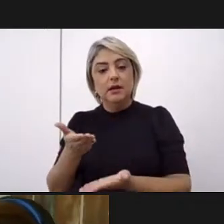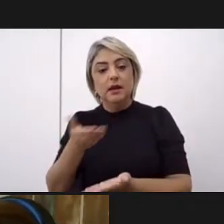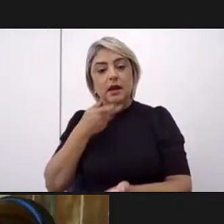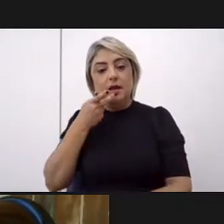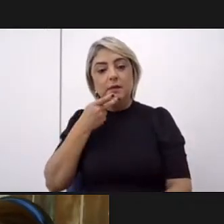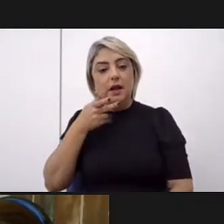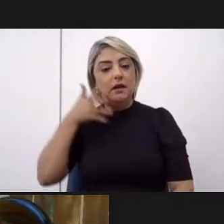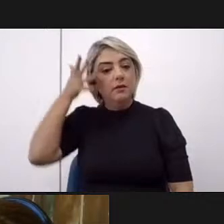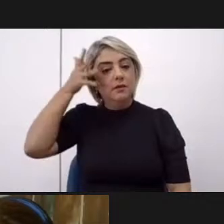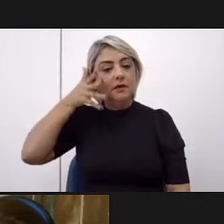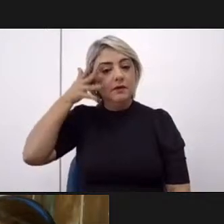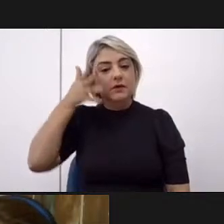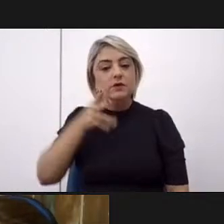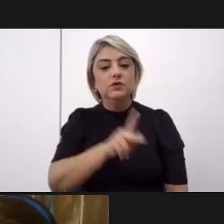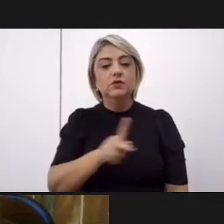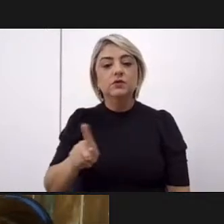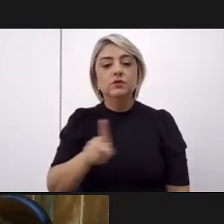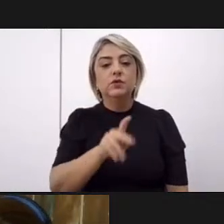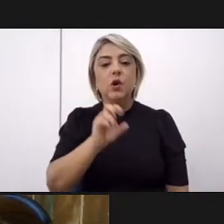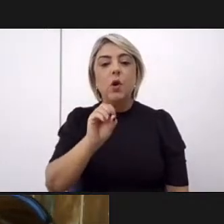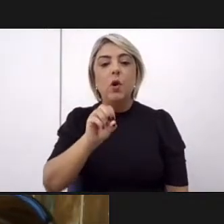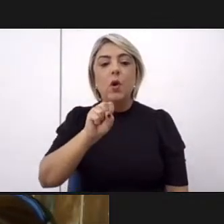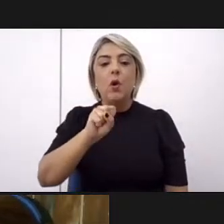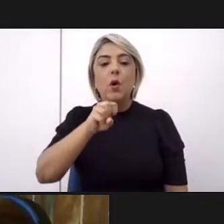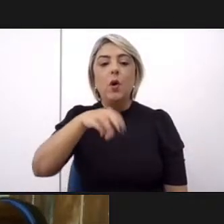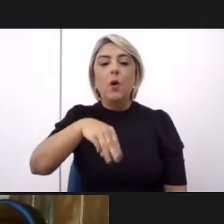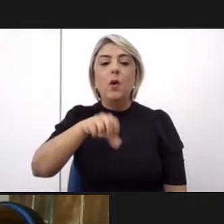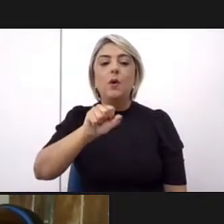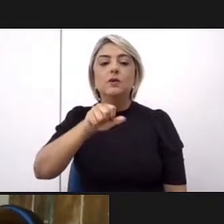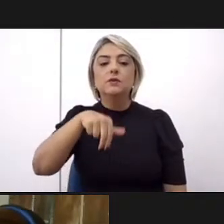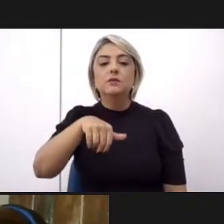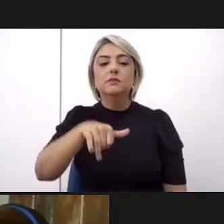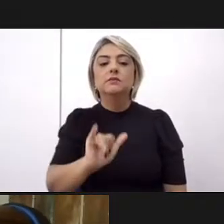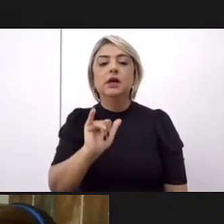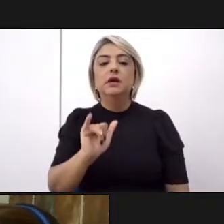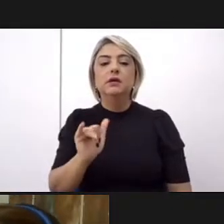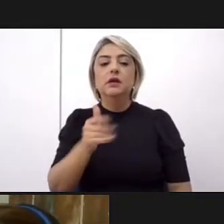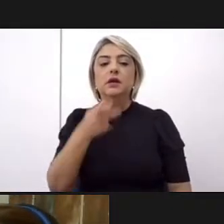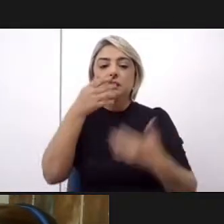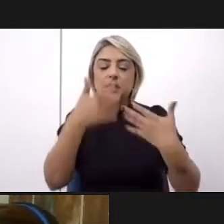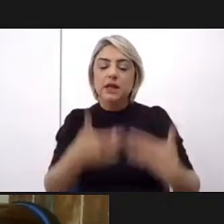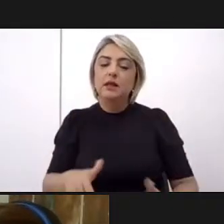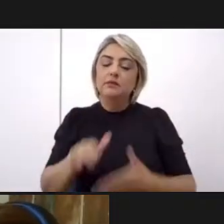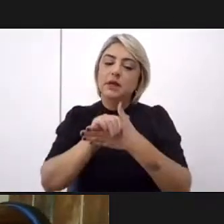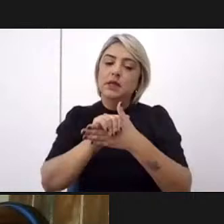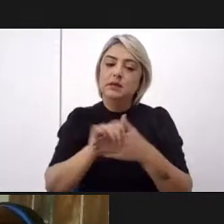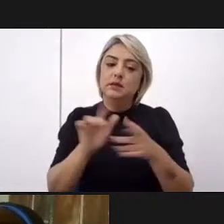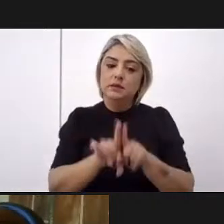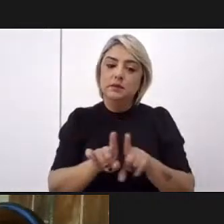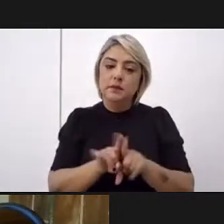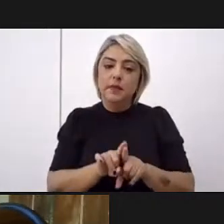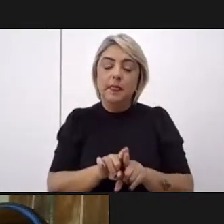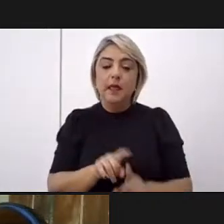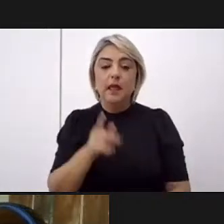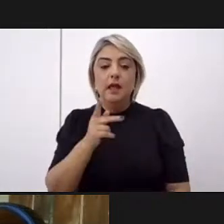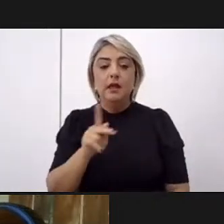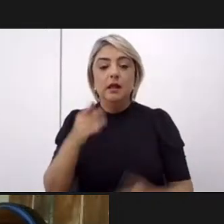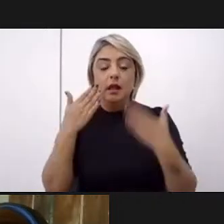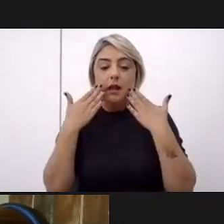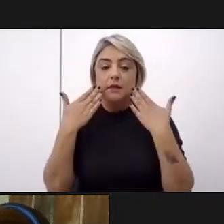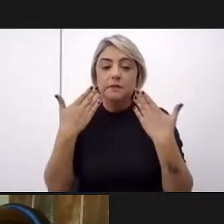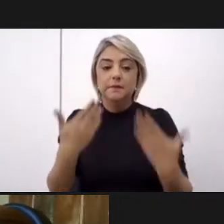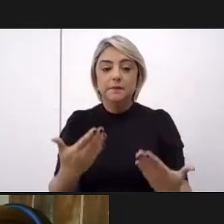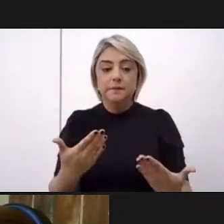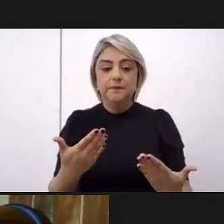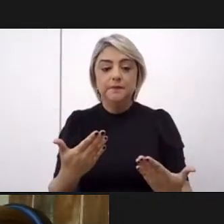he can say something about the partnership also, and to present the guests we'll